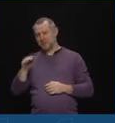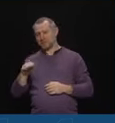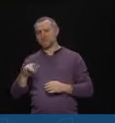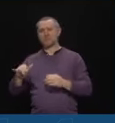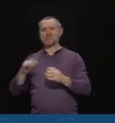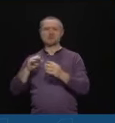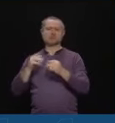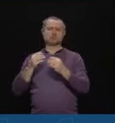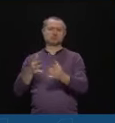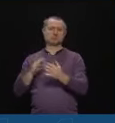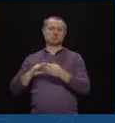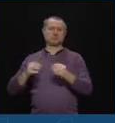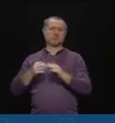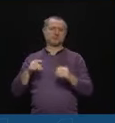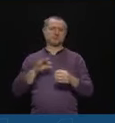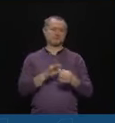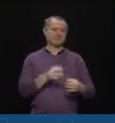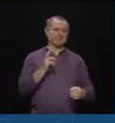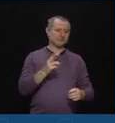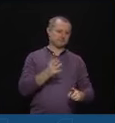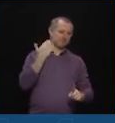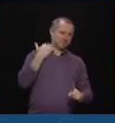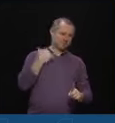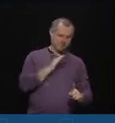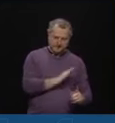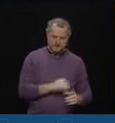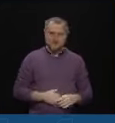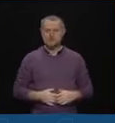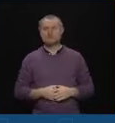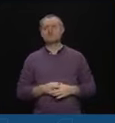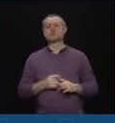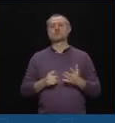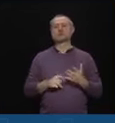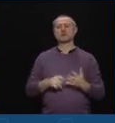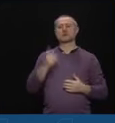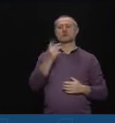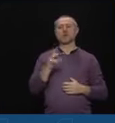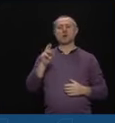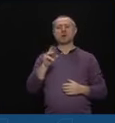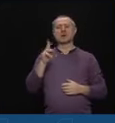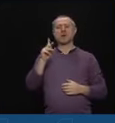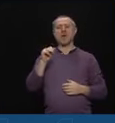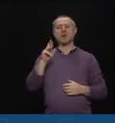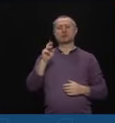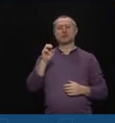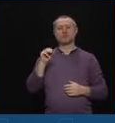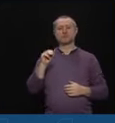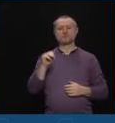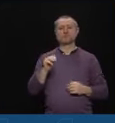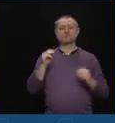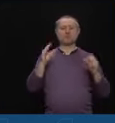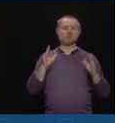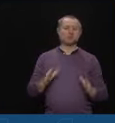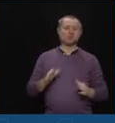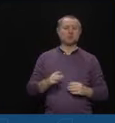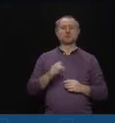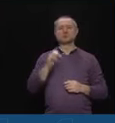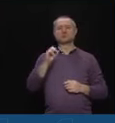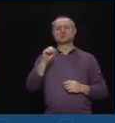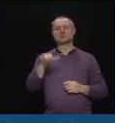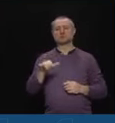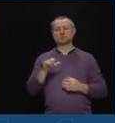Dr. Kishi Ducree, Associate Dean of Diversity and Equity and Inclusion at Syracuse University. Now, I didn't play